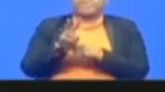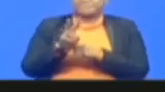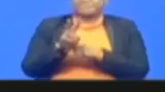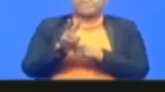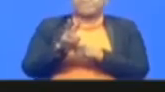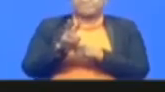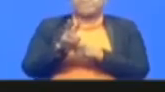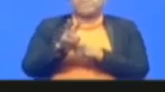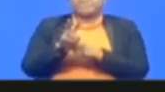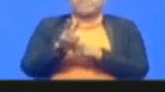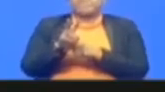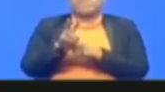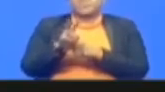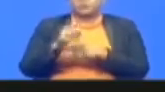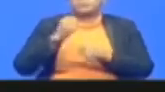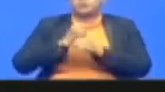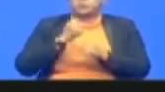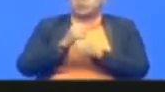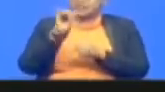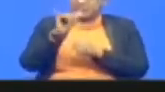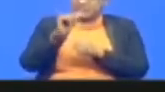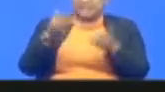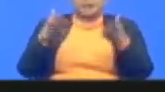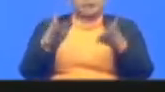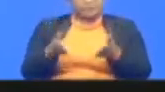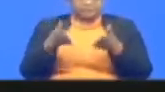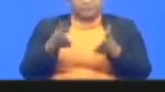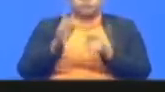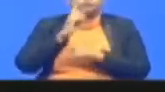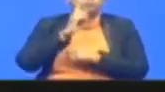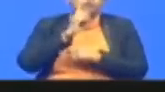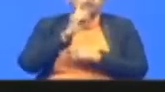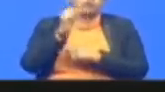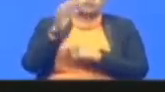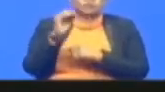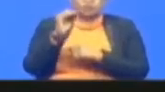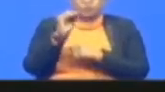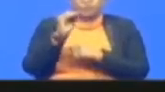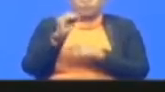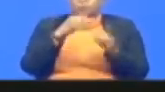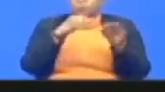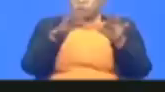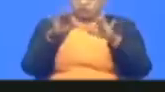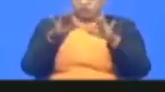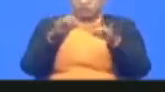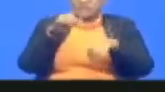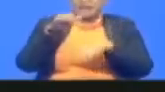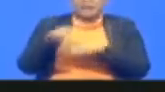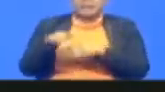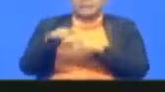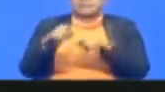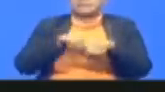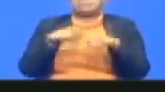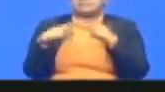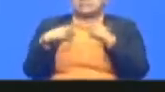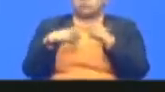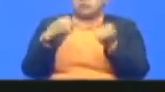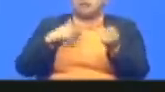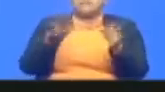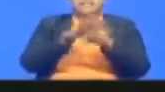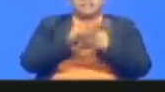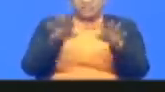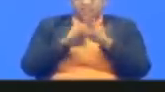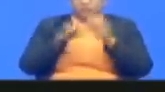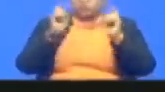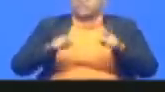Well, we'll be covering that event live for you tomorrow, so make sure you tune in as early as 6 a.m. as we'll have everything you need to